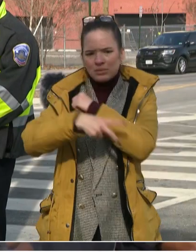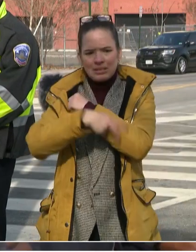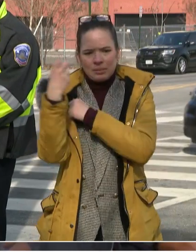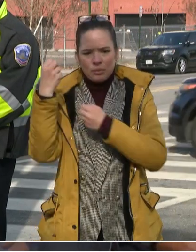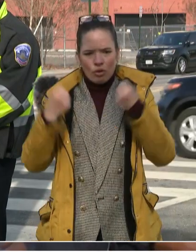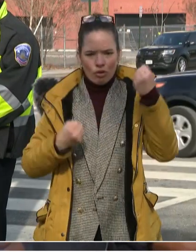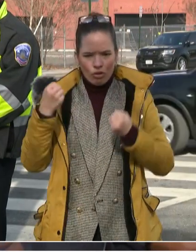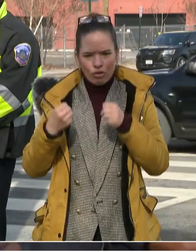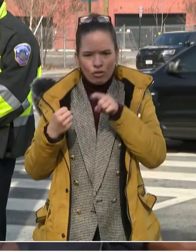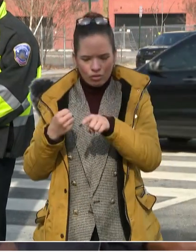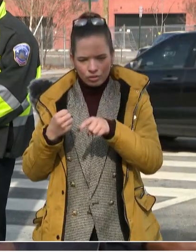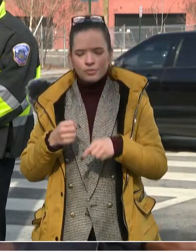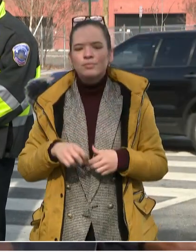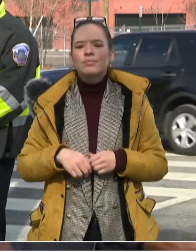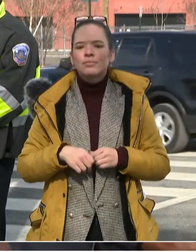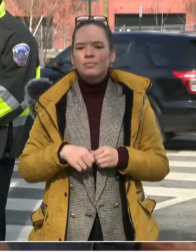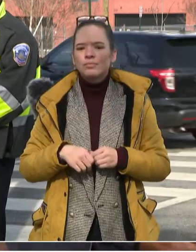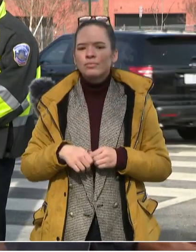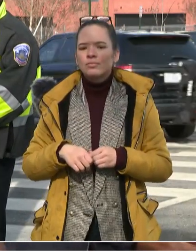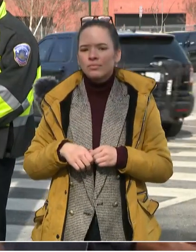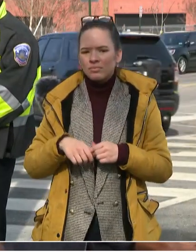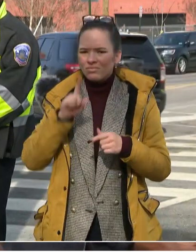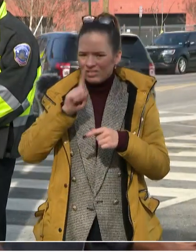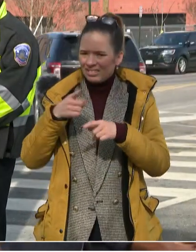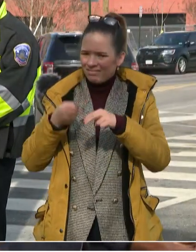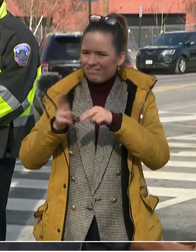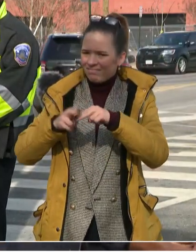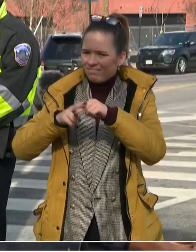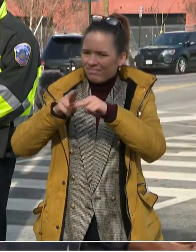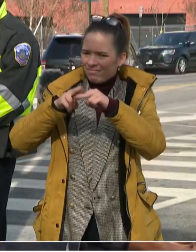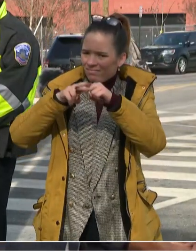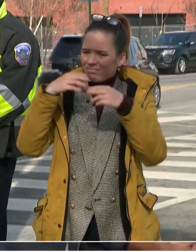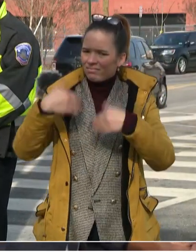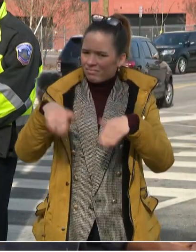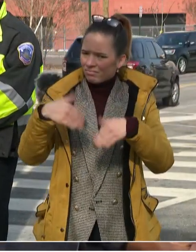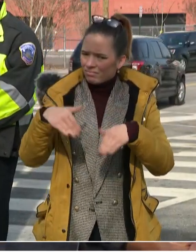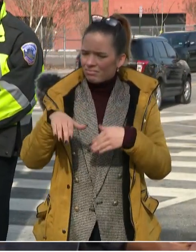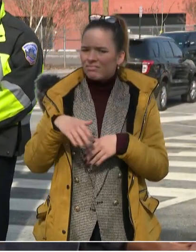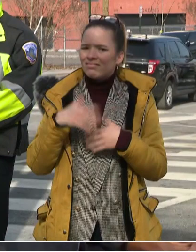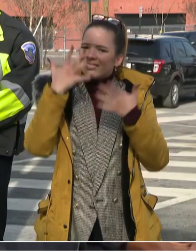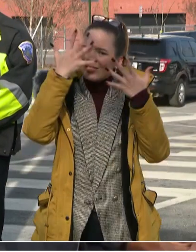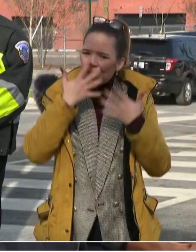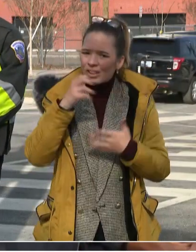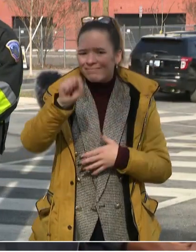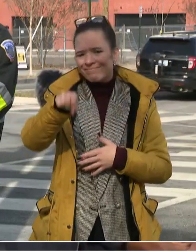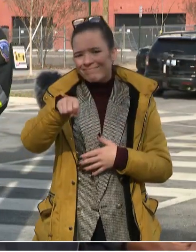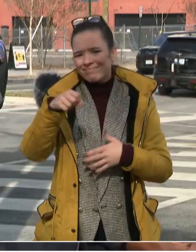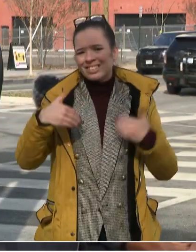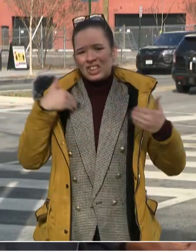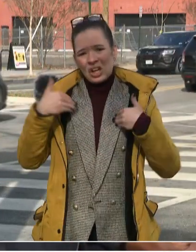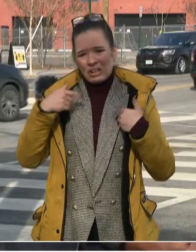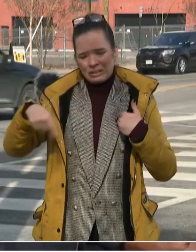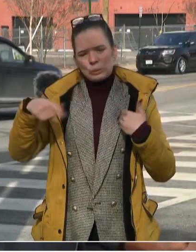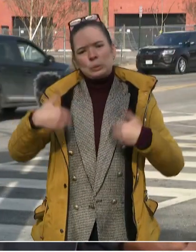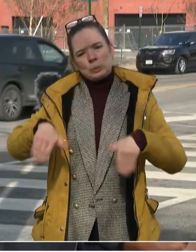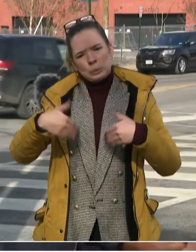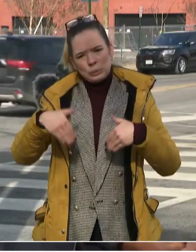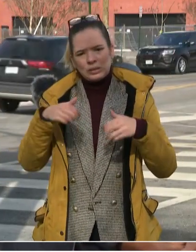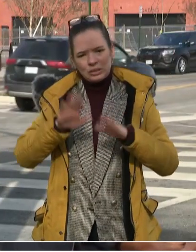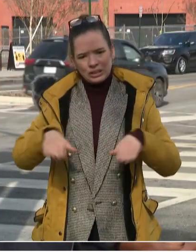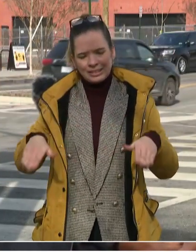jurisdictions are seeing an increase in carjackings, and unfortunately, more and more juveniles are committing these violent crimes.